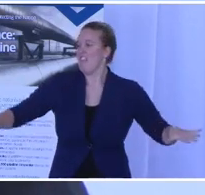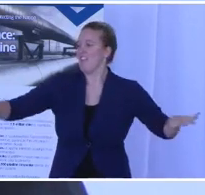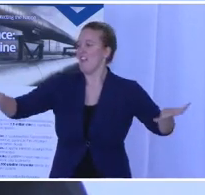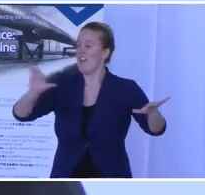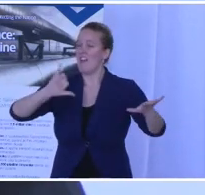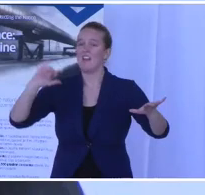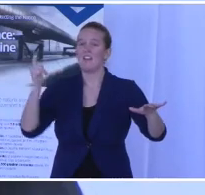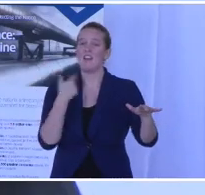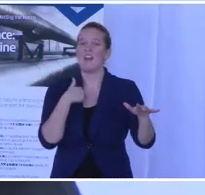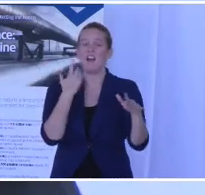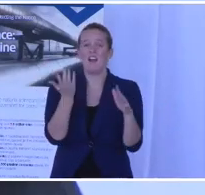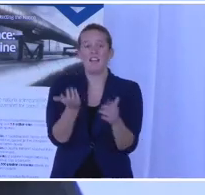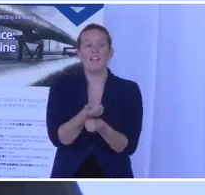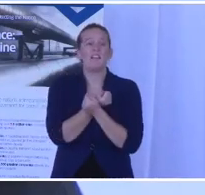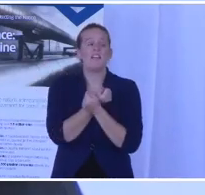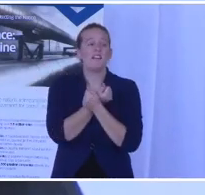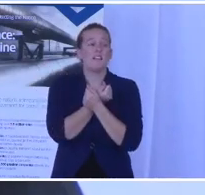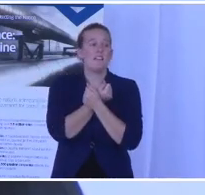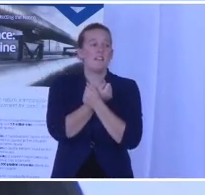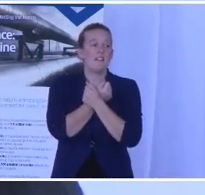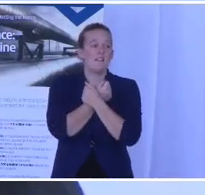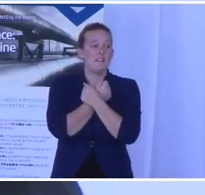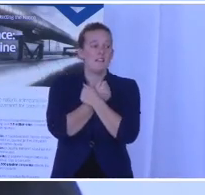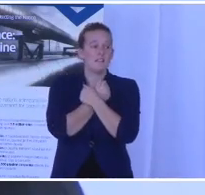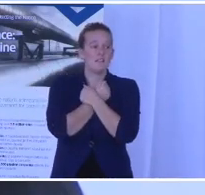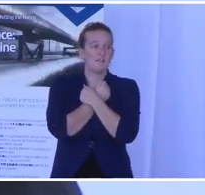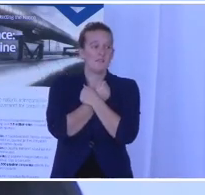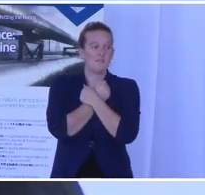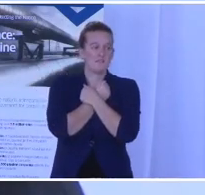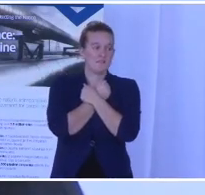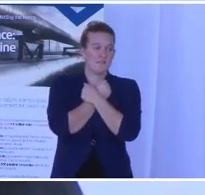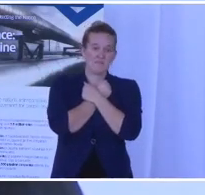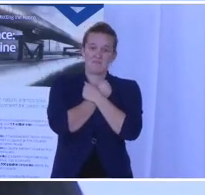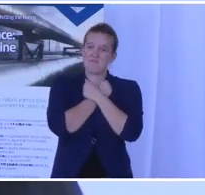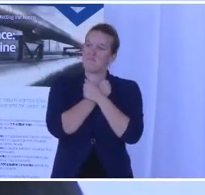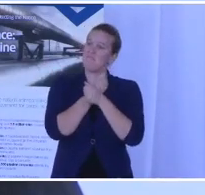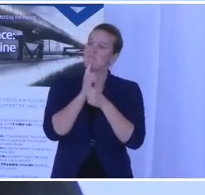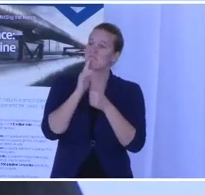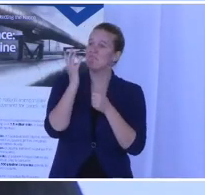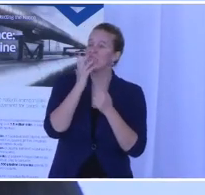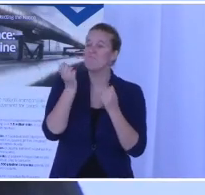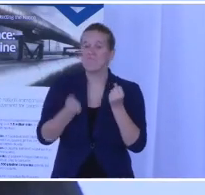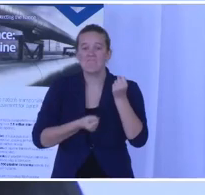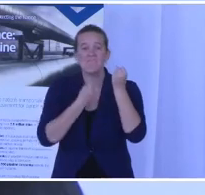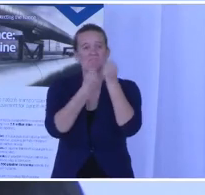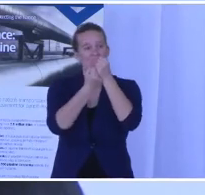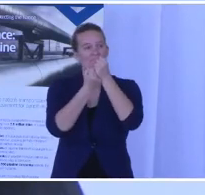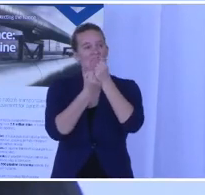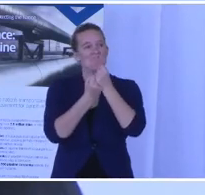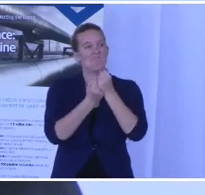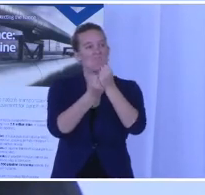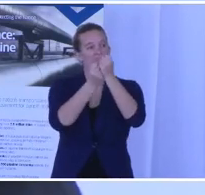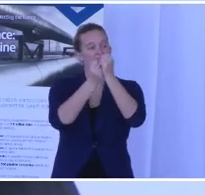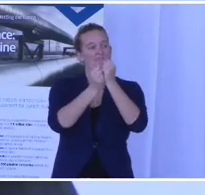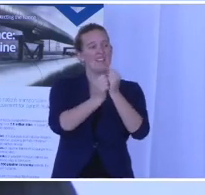land that I love. Stand beside